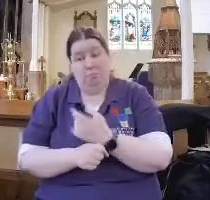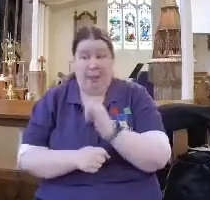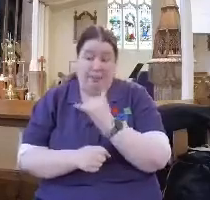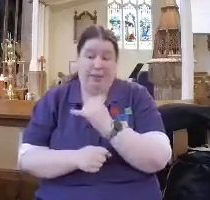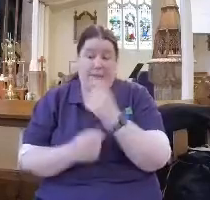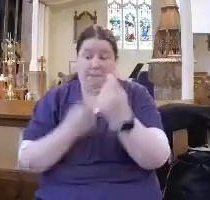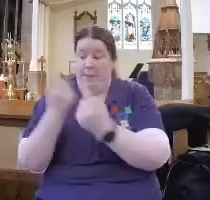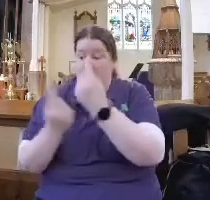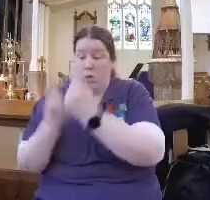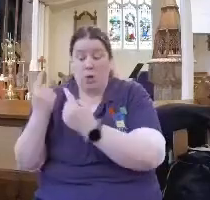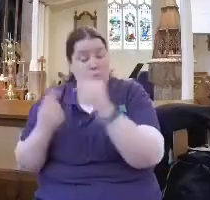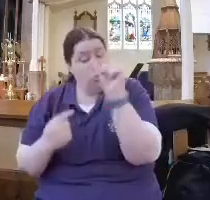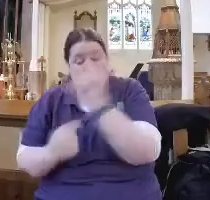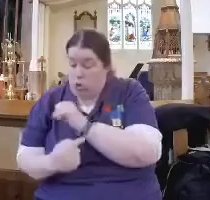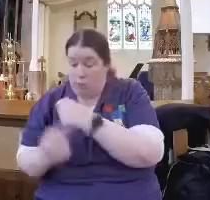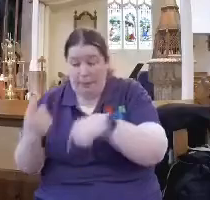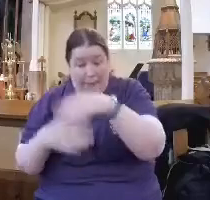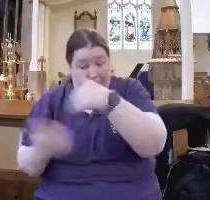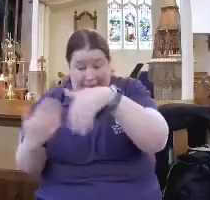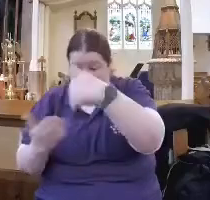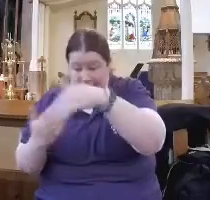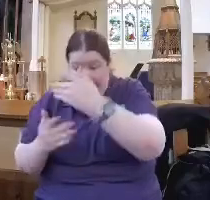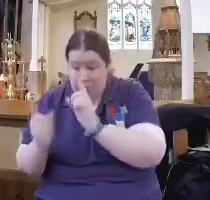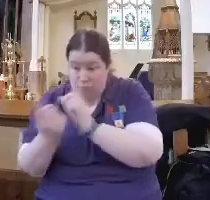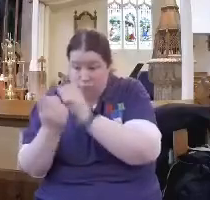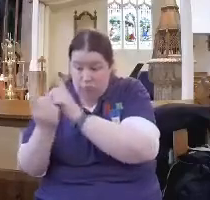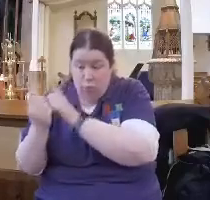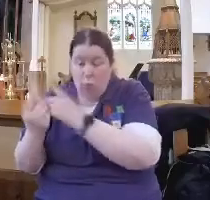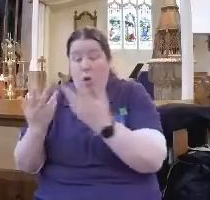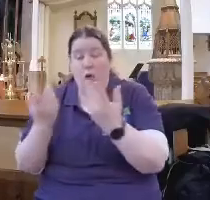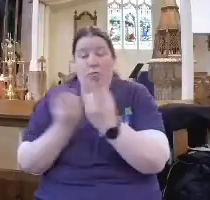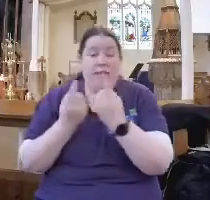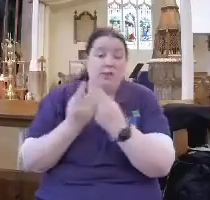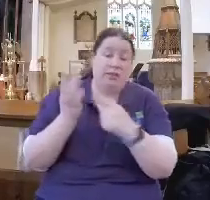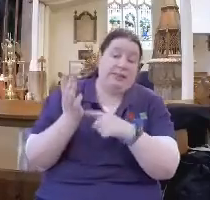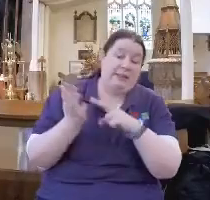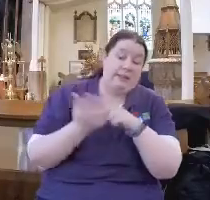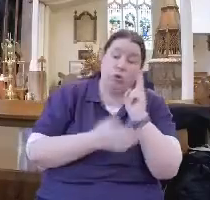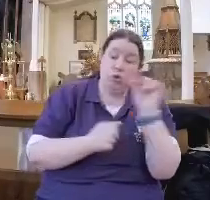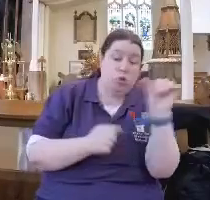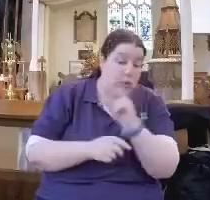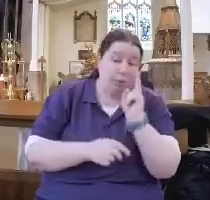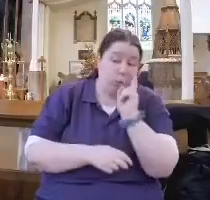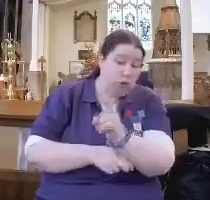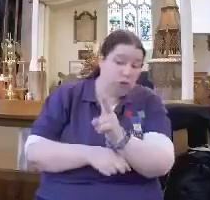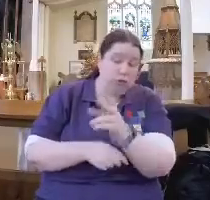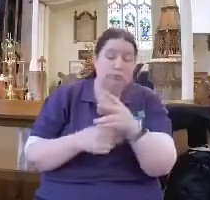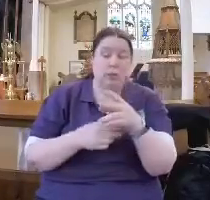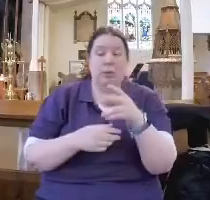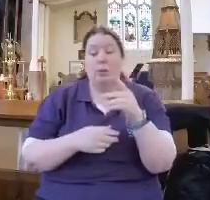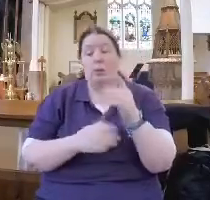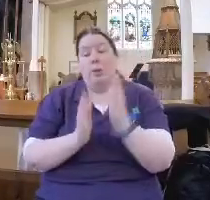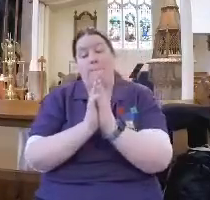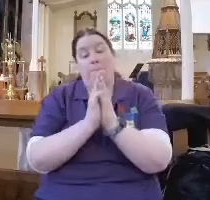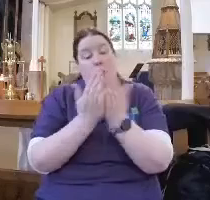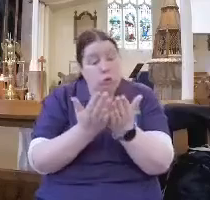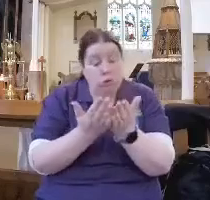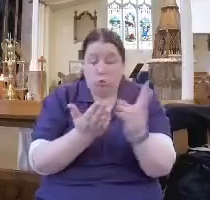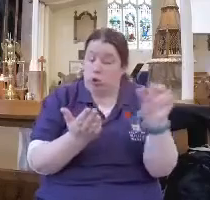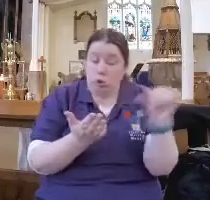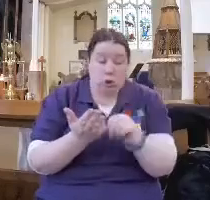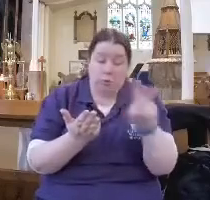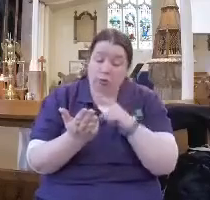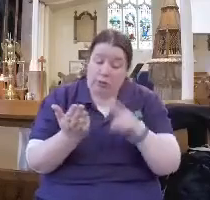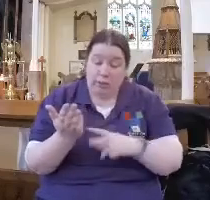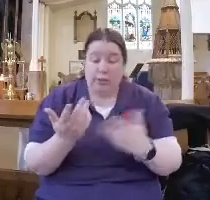with, stuff we shouldn't be watching on the telly, books we shouldn't be reading, certain folk we shouldn't be hanging out